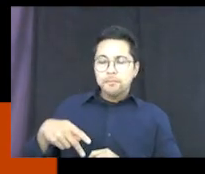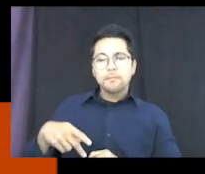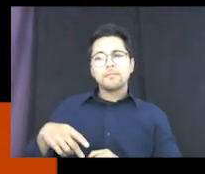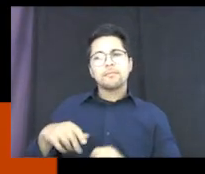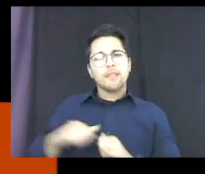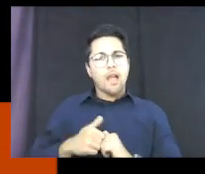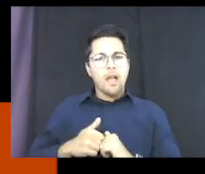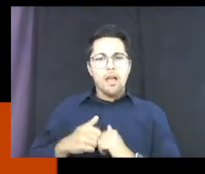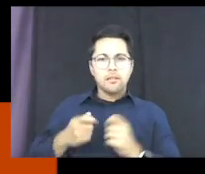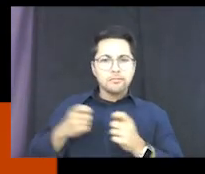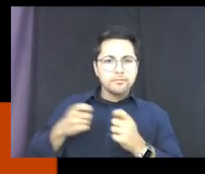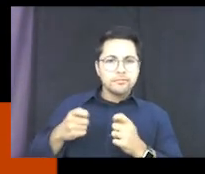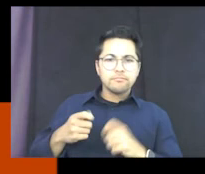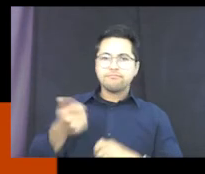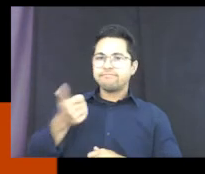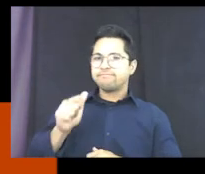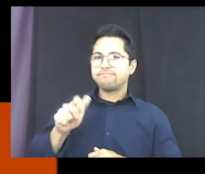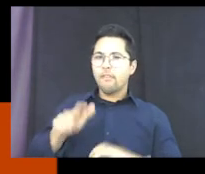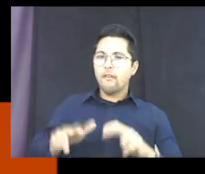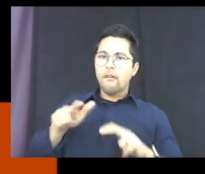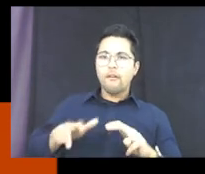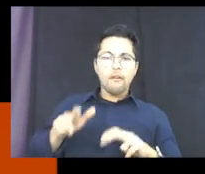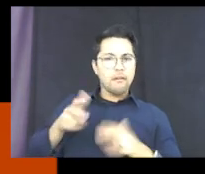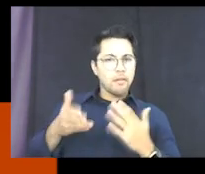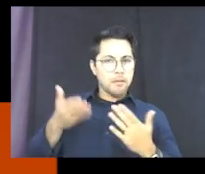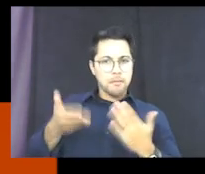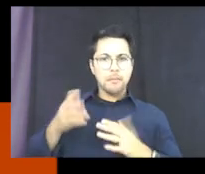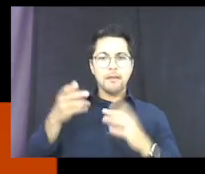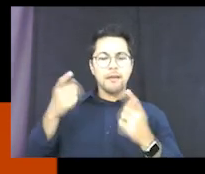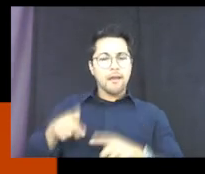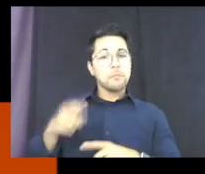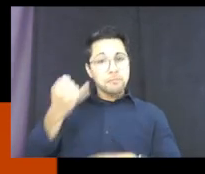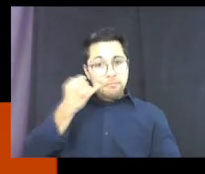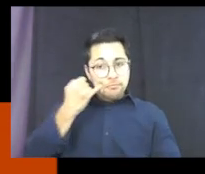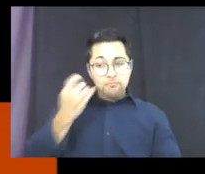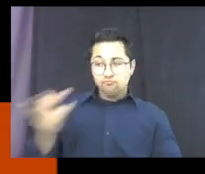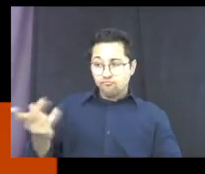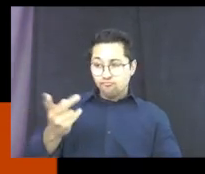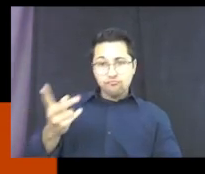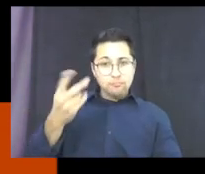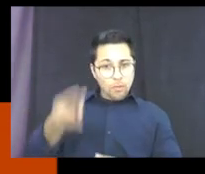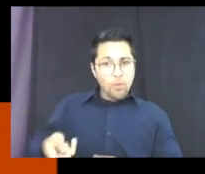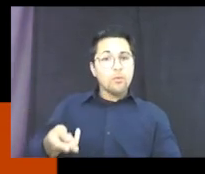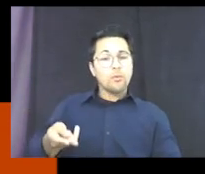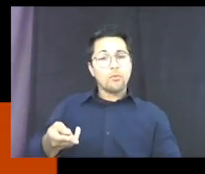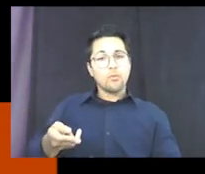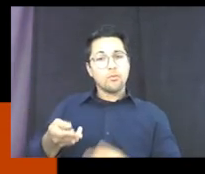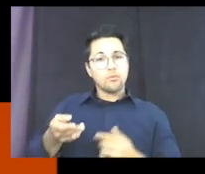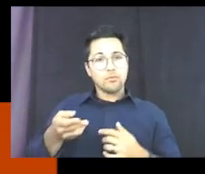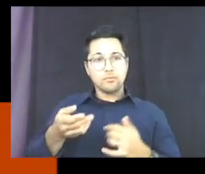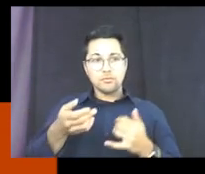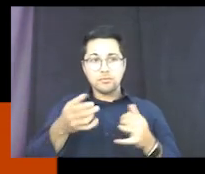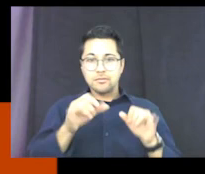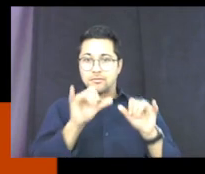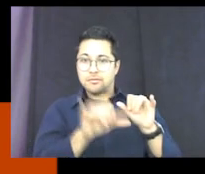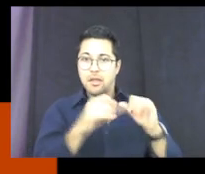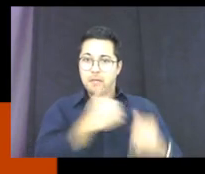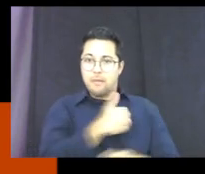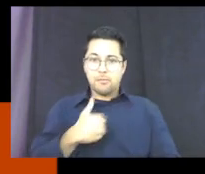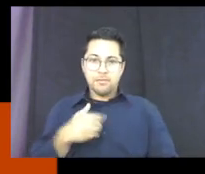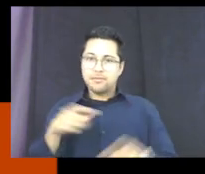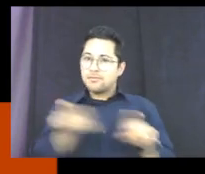manage any awkwardness that may occur if both of you remain members in the same social